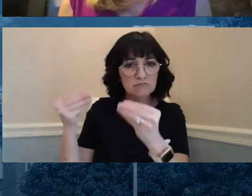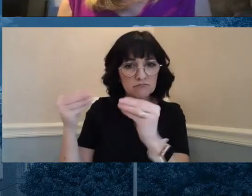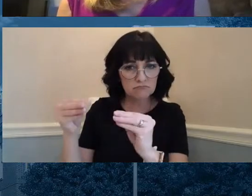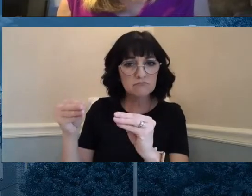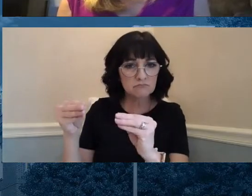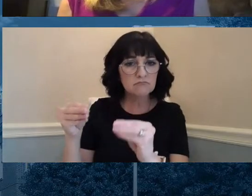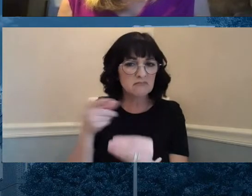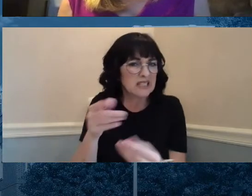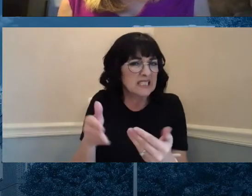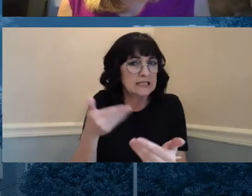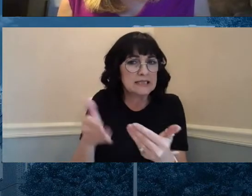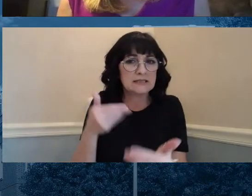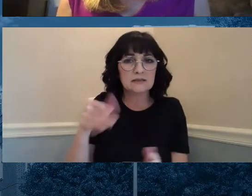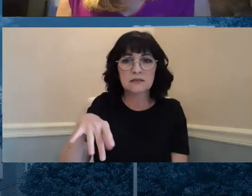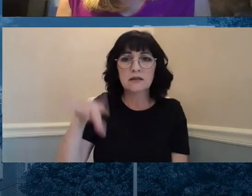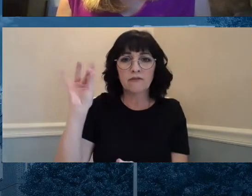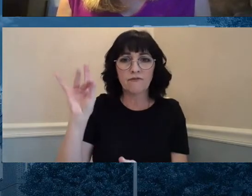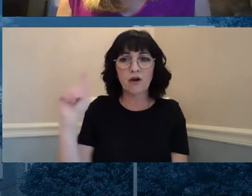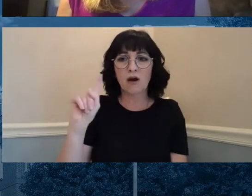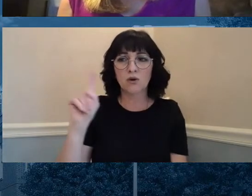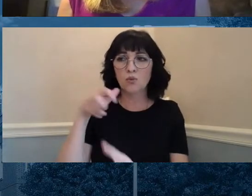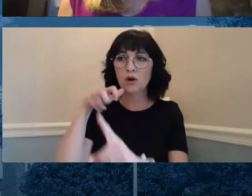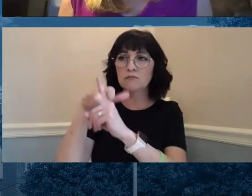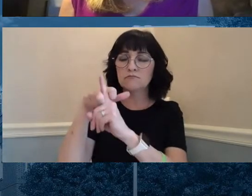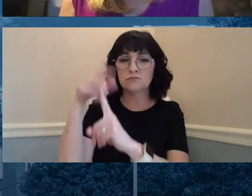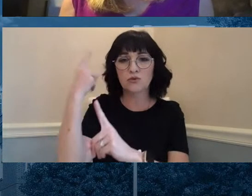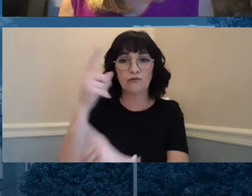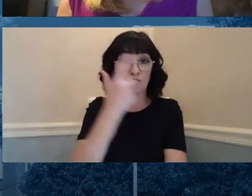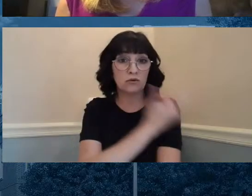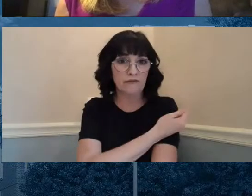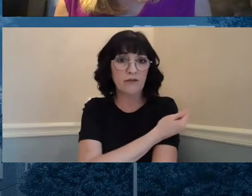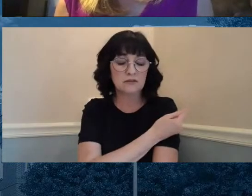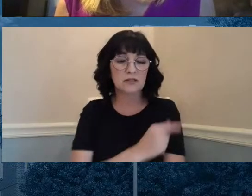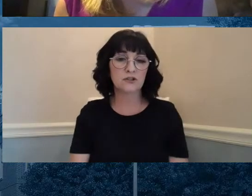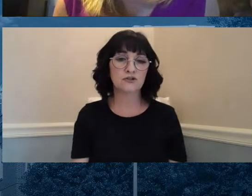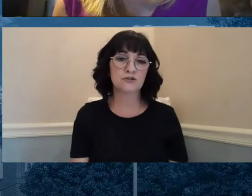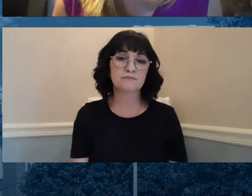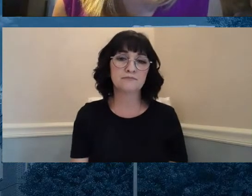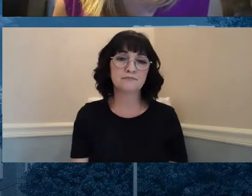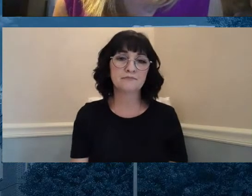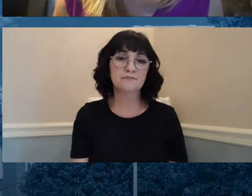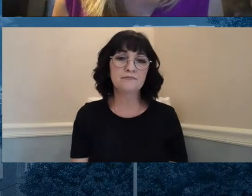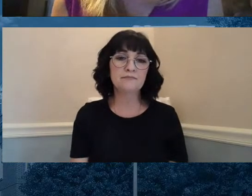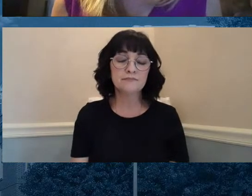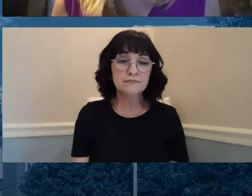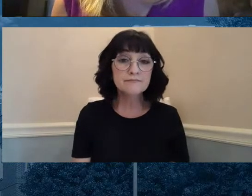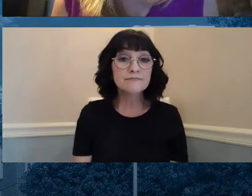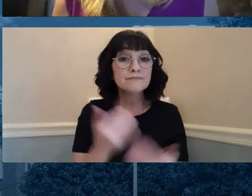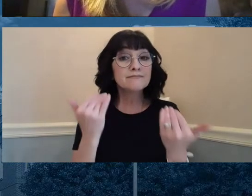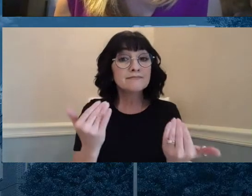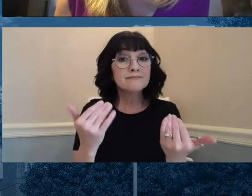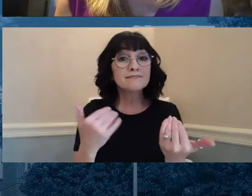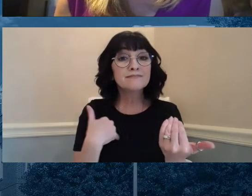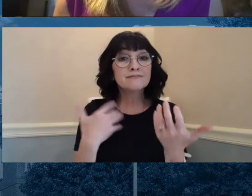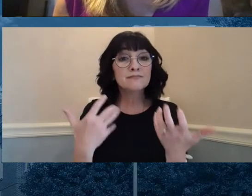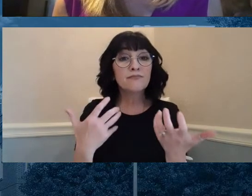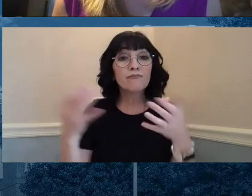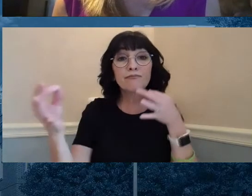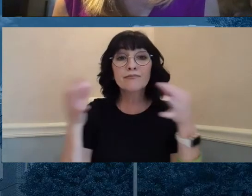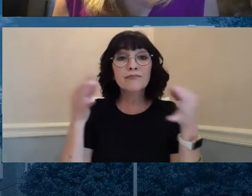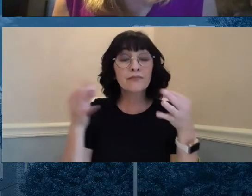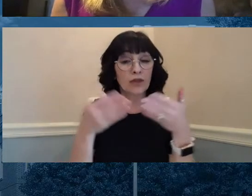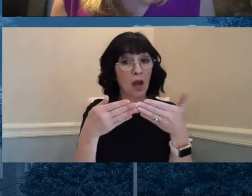near you. Let me shift now a little bit to some of what we're doing in public health. At our public health